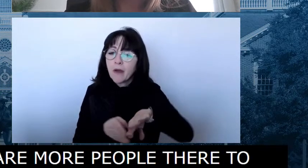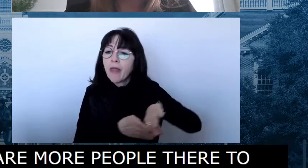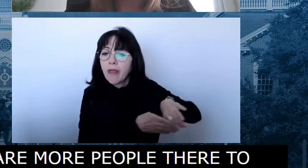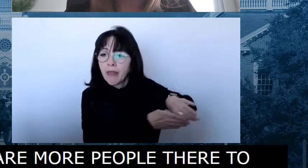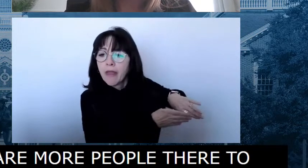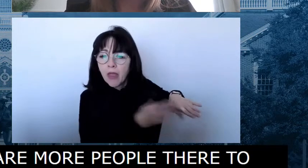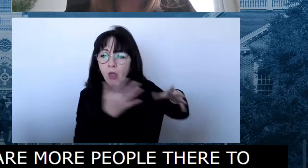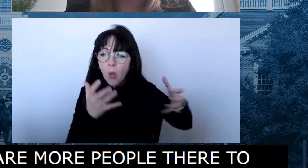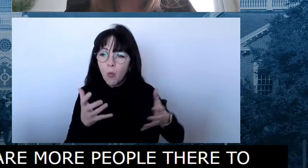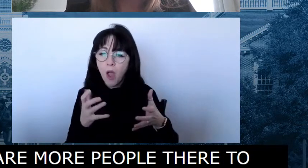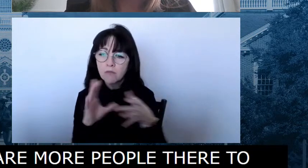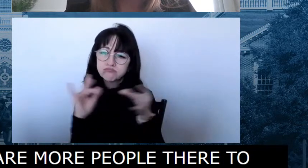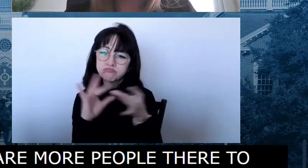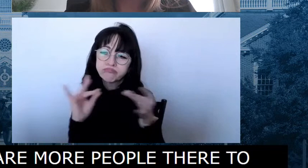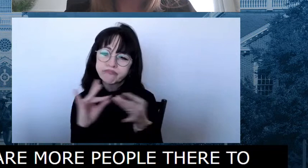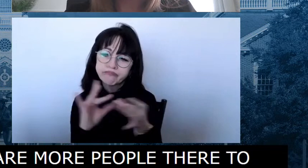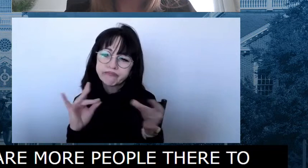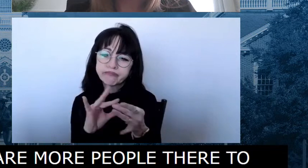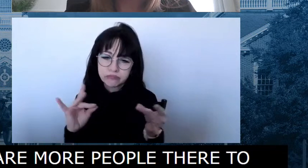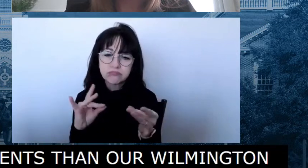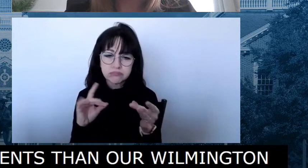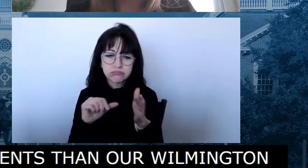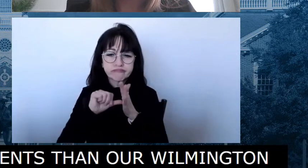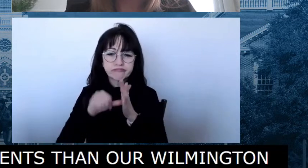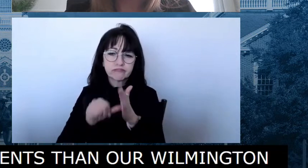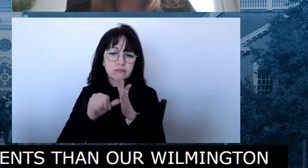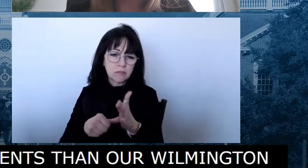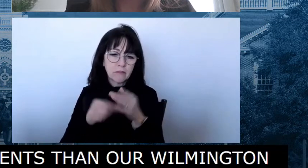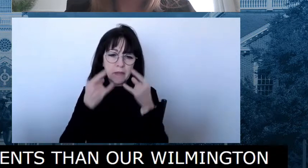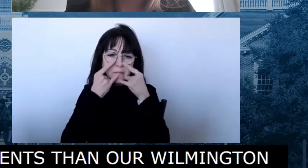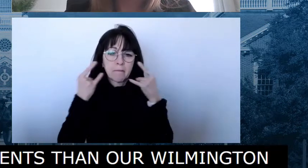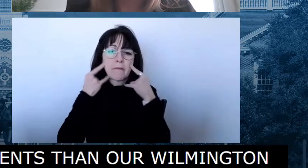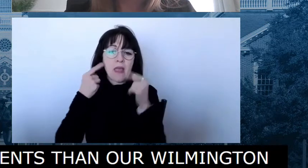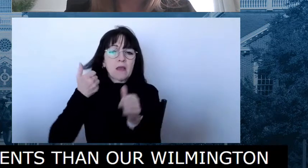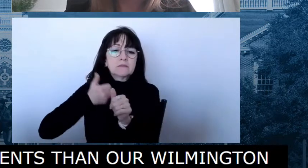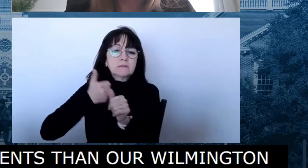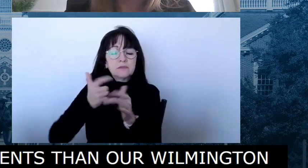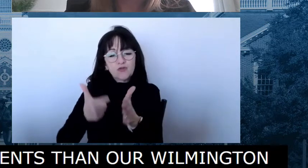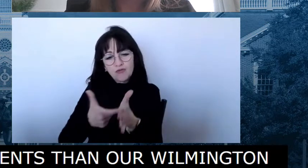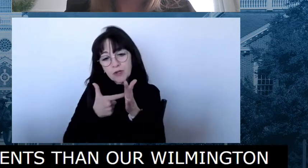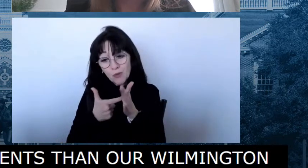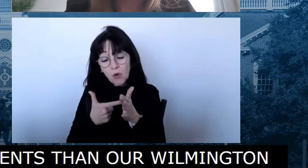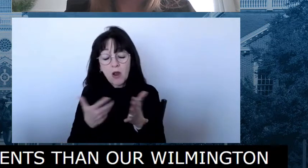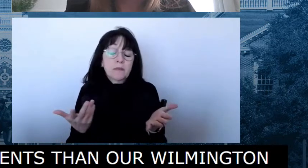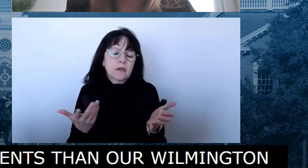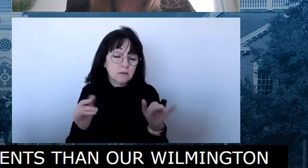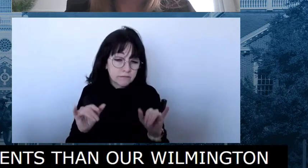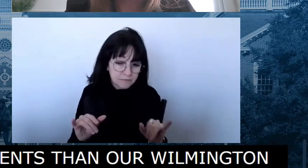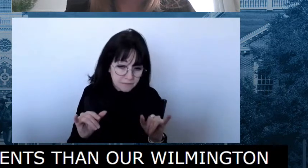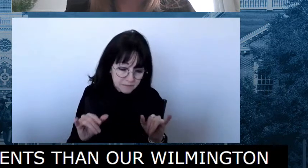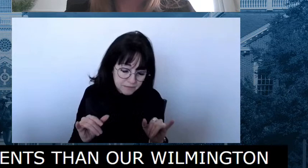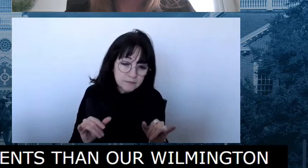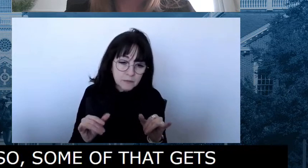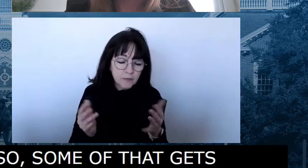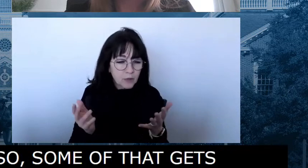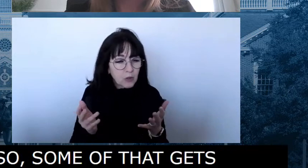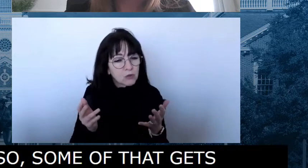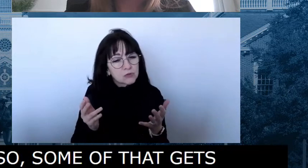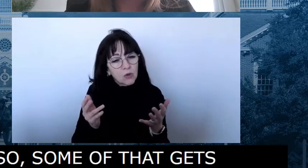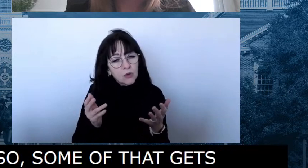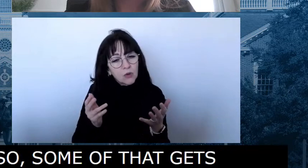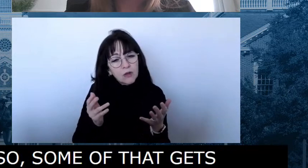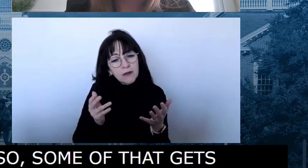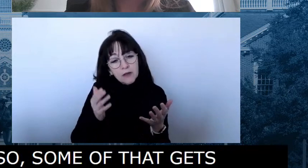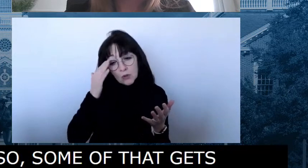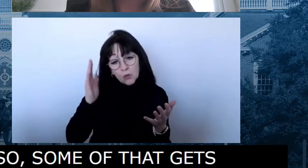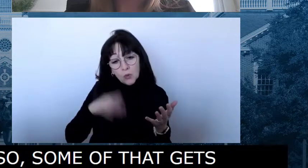Just keeping people following in general what you're attempting to do is an